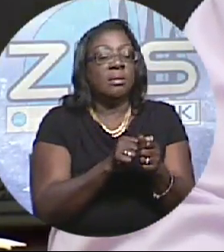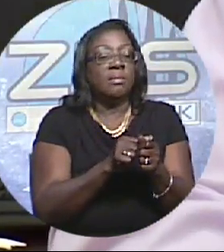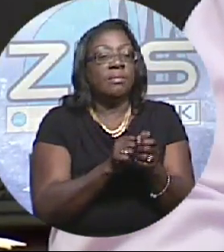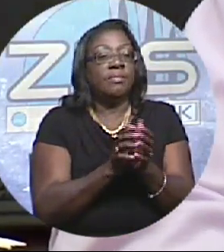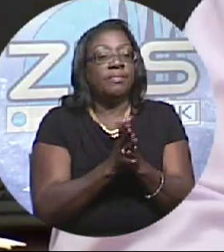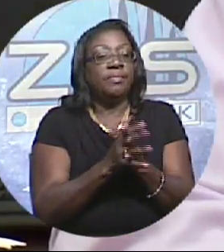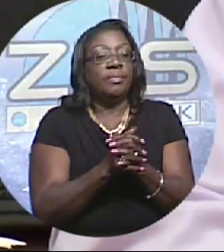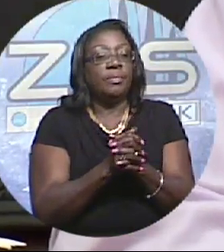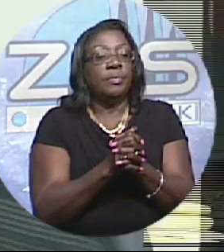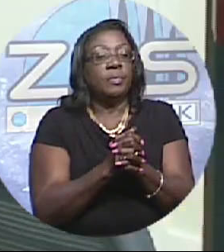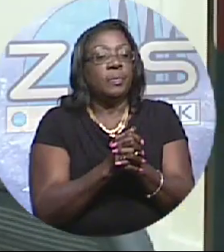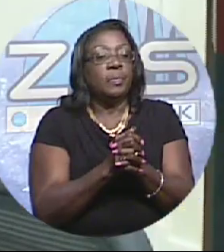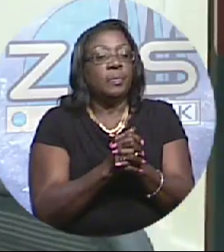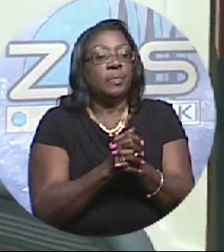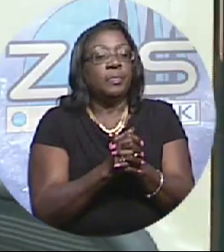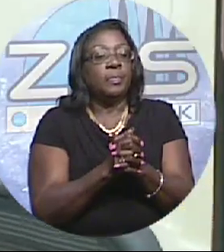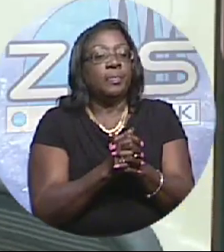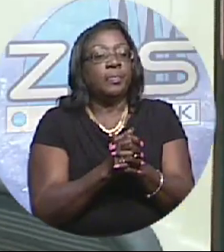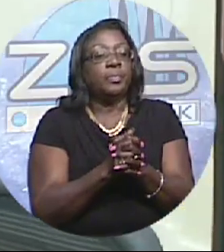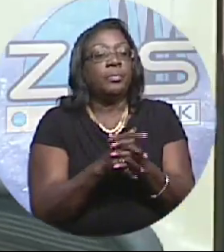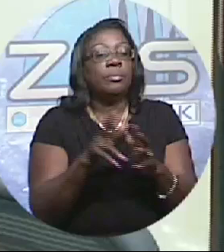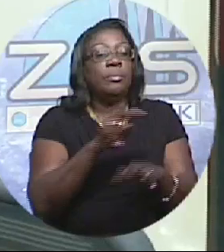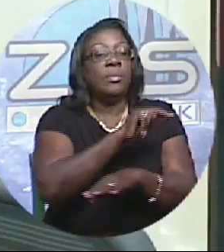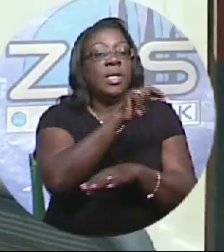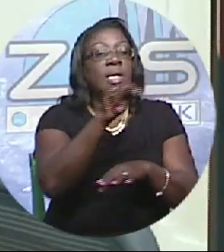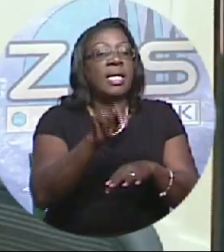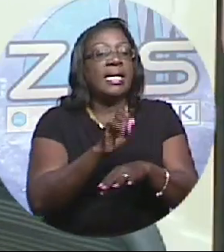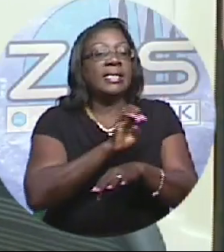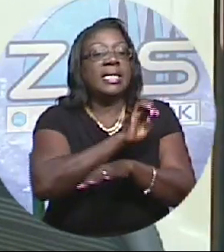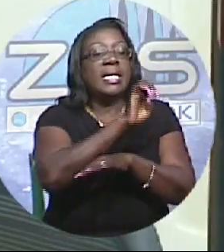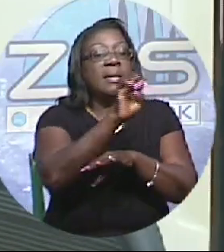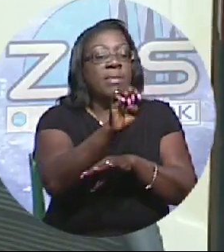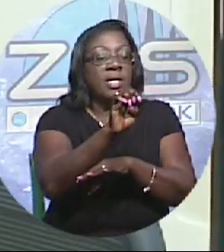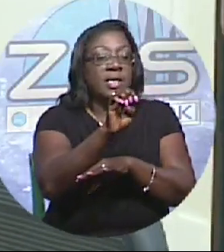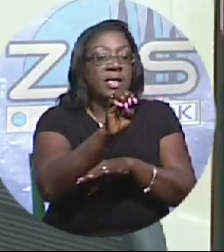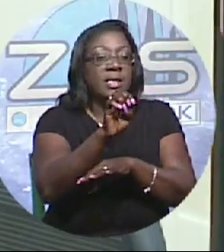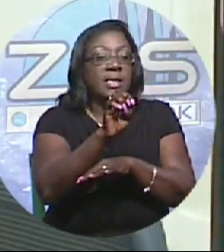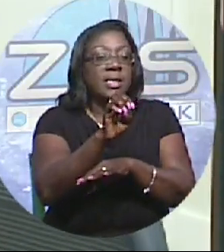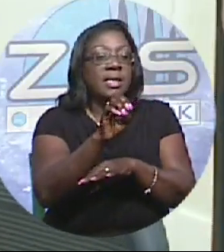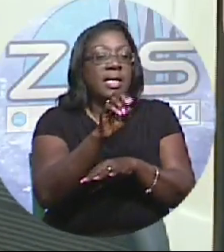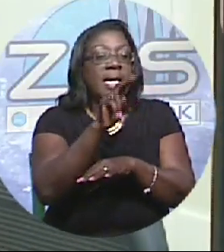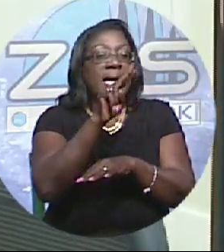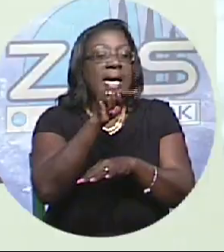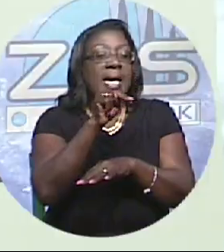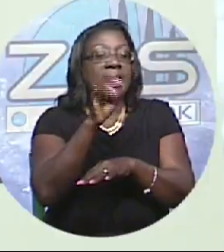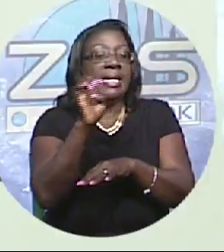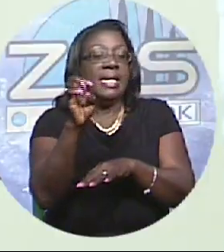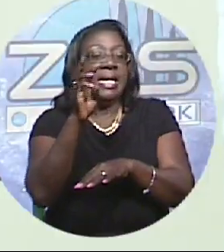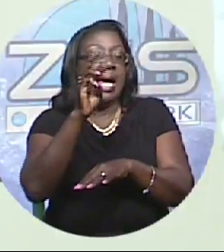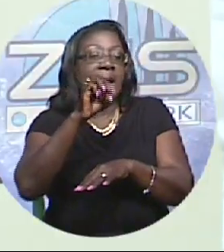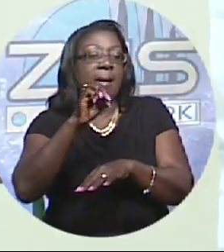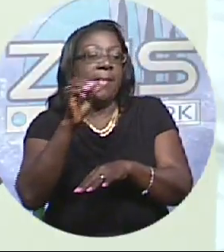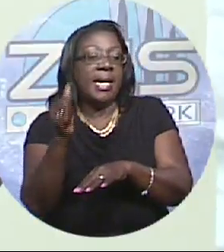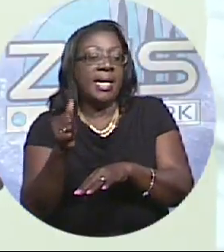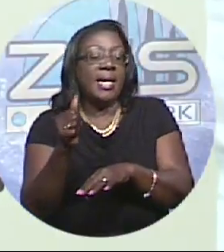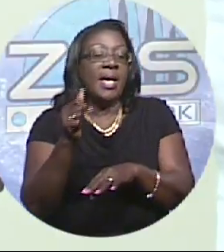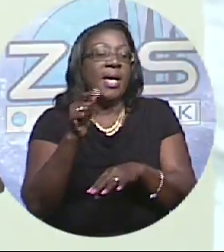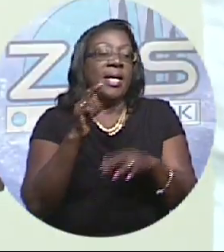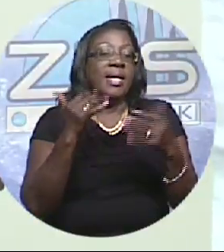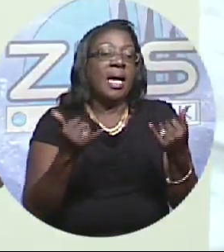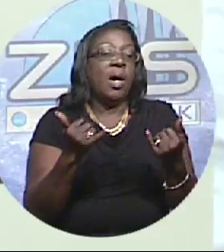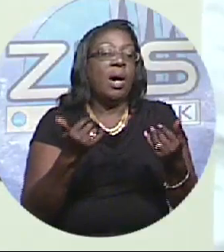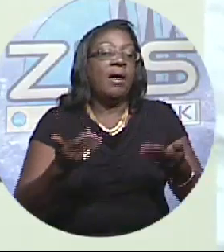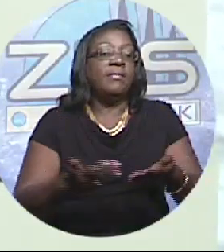merit. The National Emergency Management Agency, or NEMA, introduced a new emergency flag warning system which issues